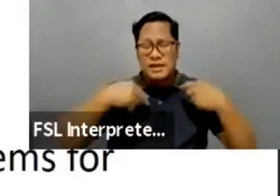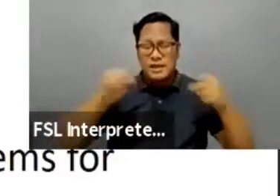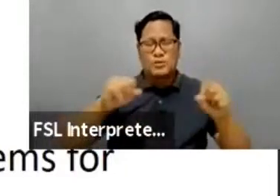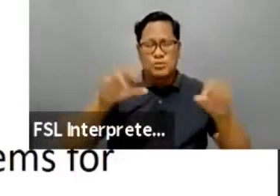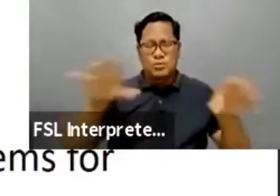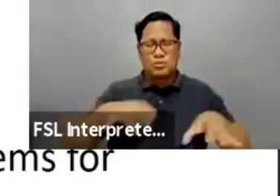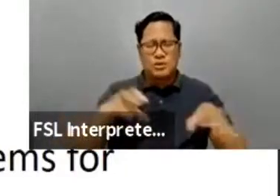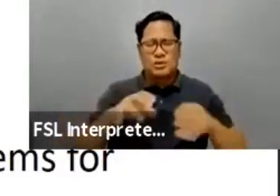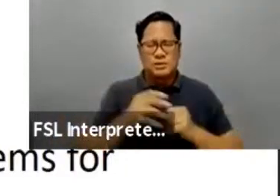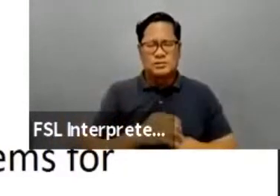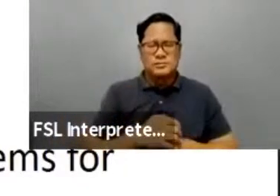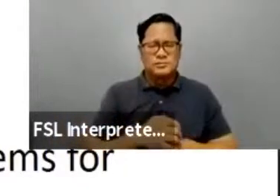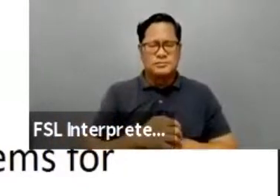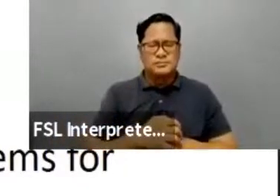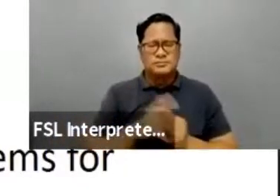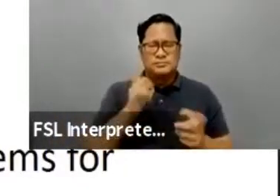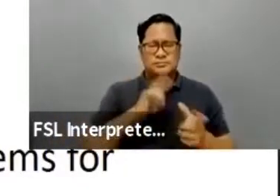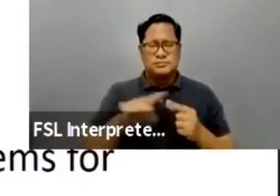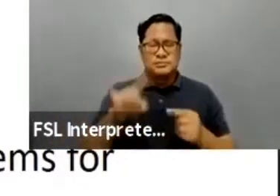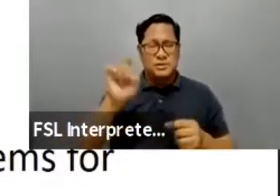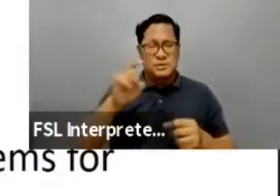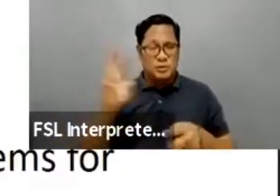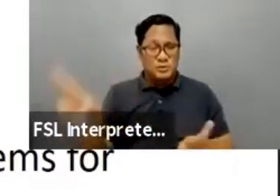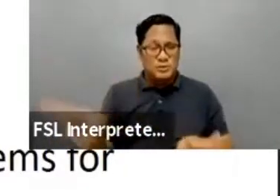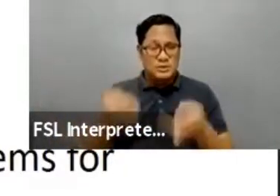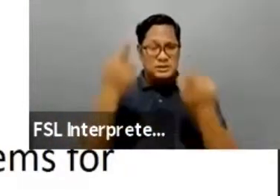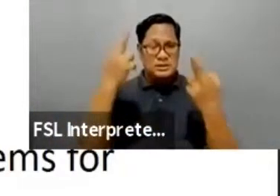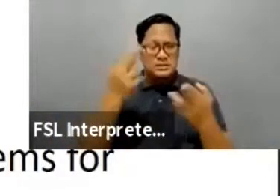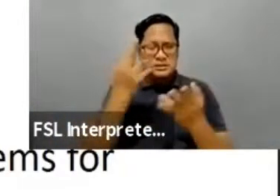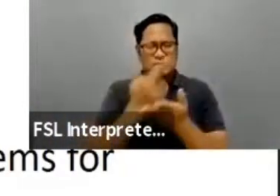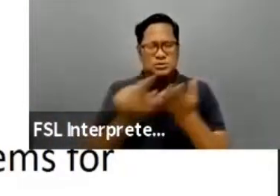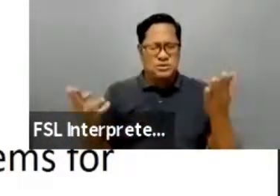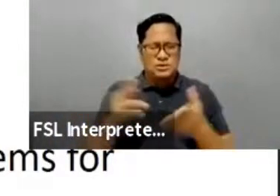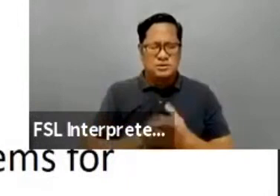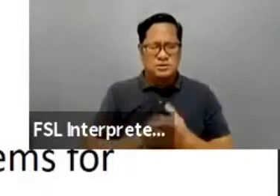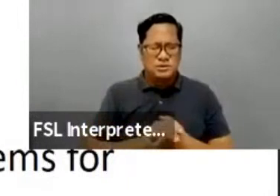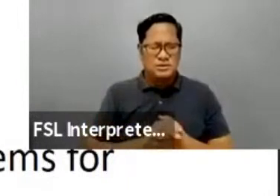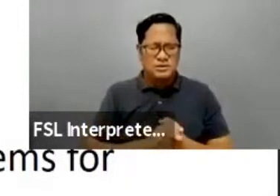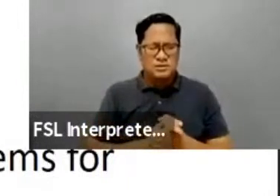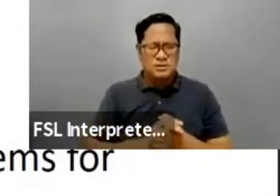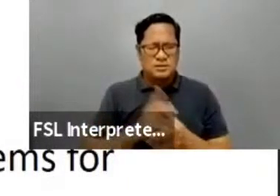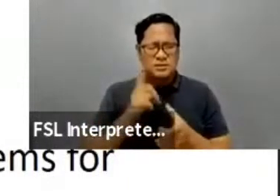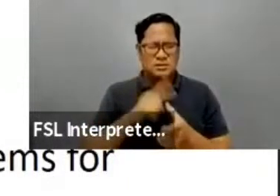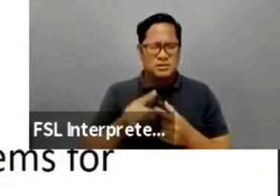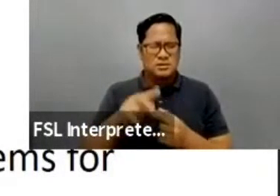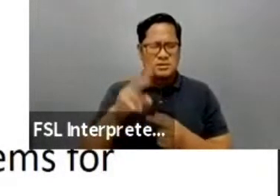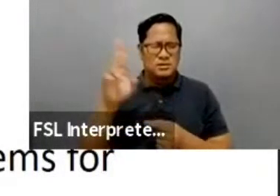And then, of course, we have to raise our resources and use them properly.